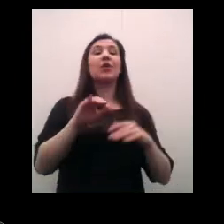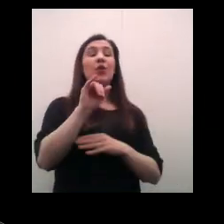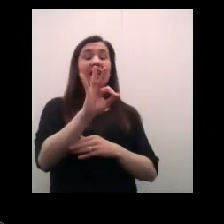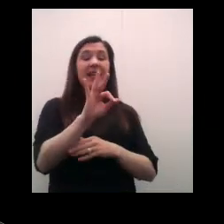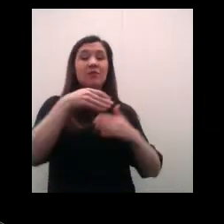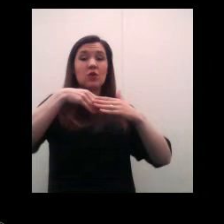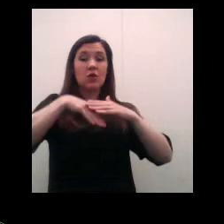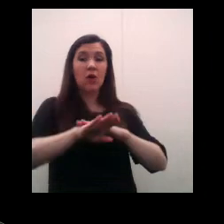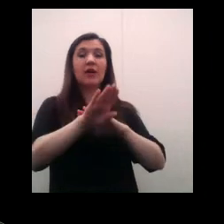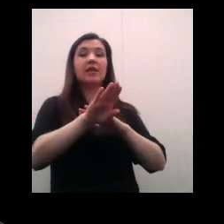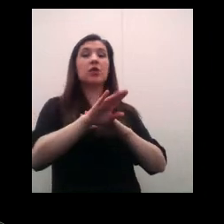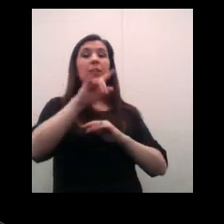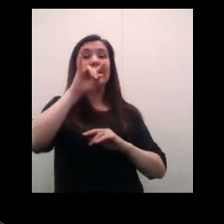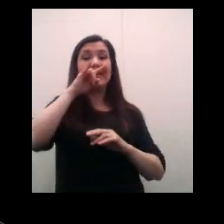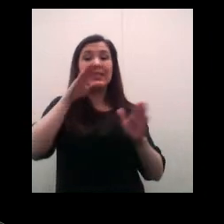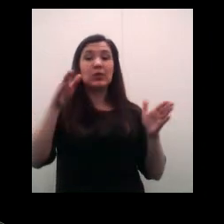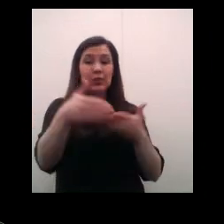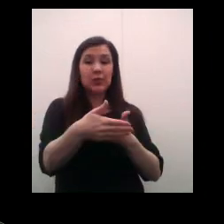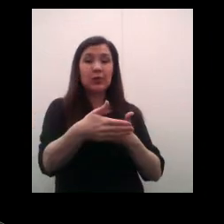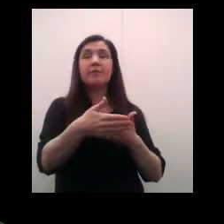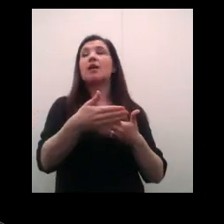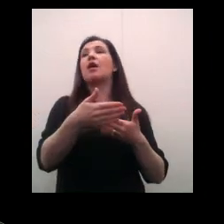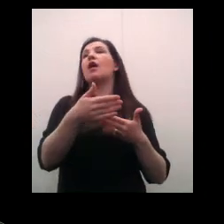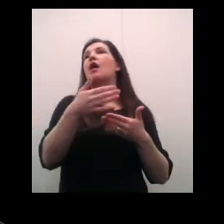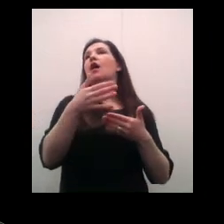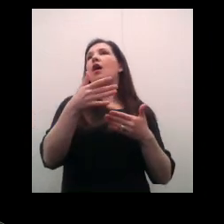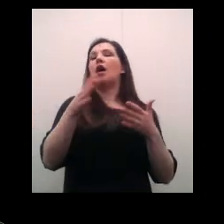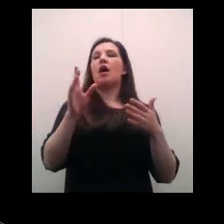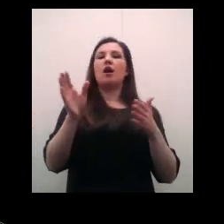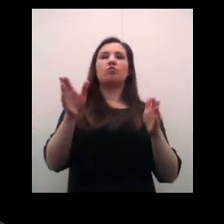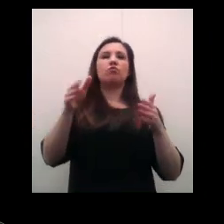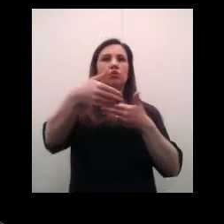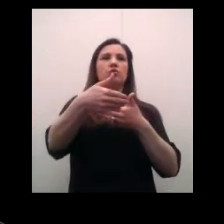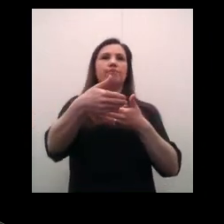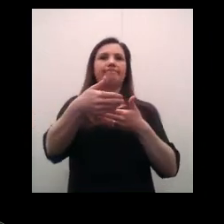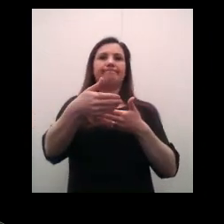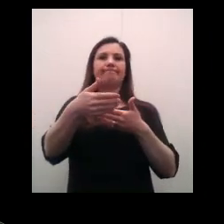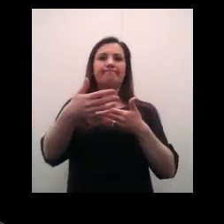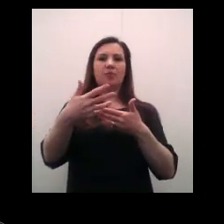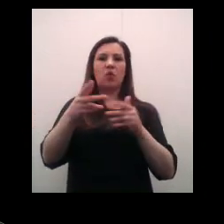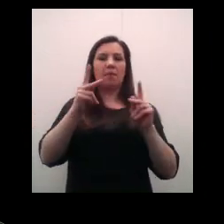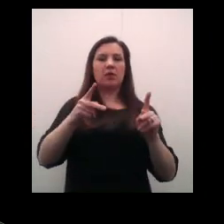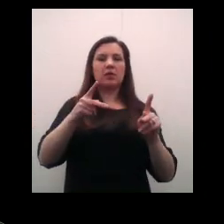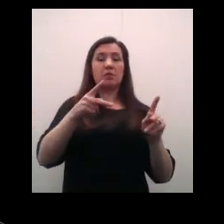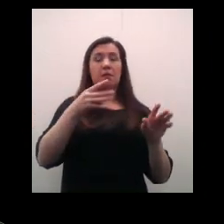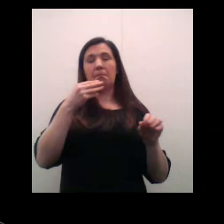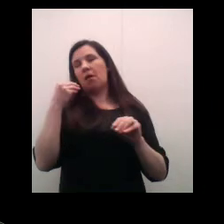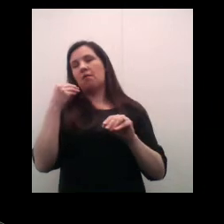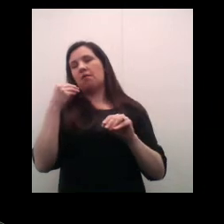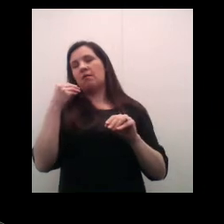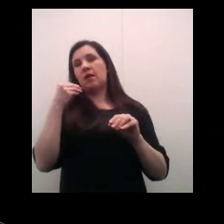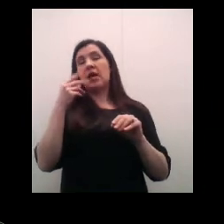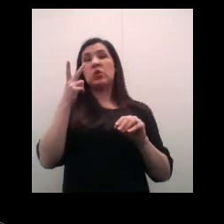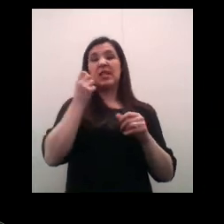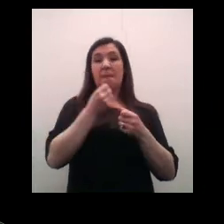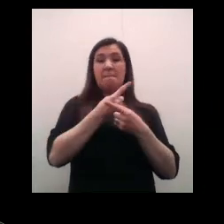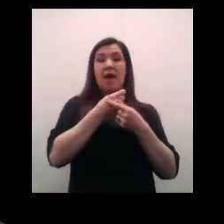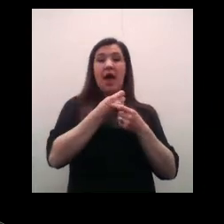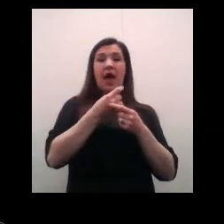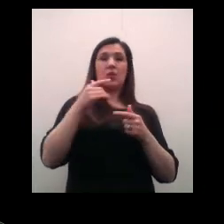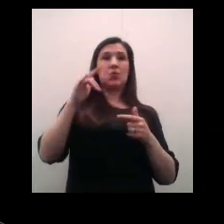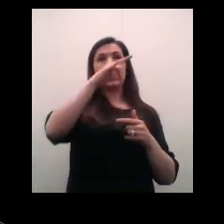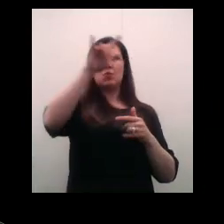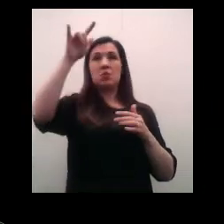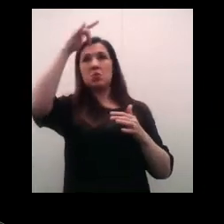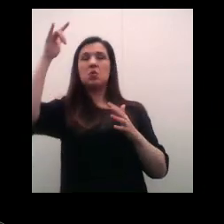walk into your kid's room, or a room where somebody was unconscious and you see a bat flying in their room,